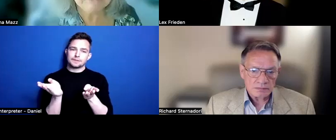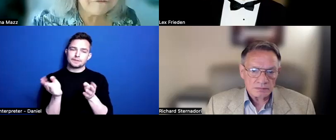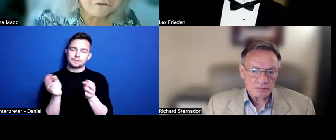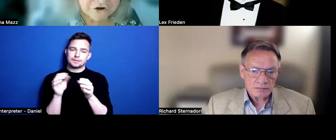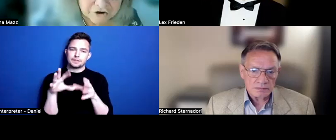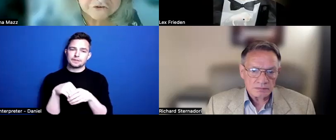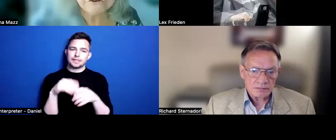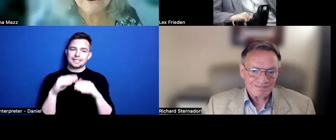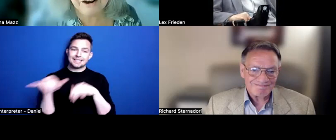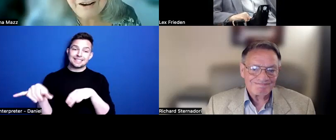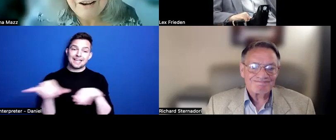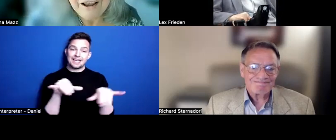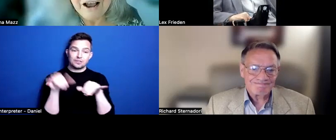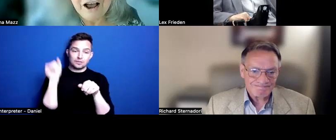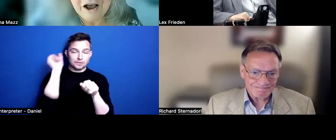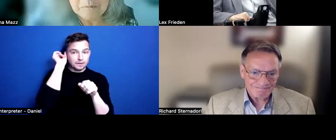look up free of charge.